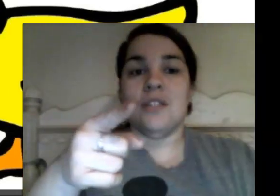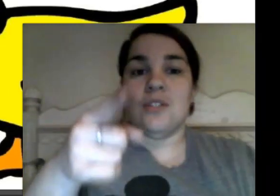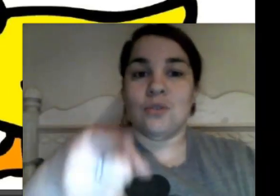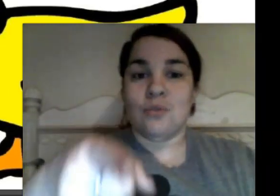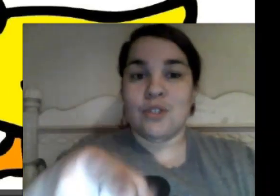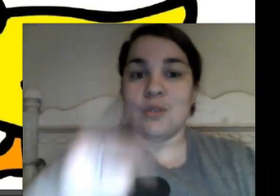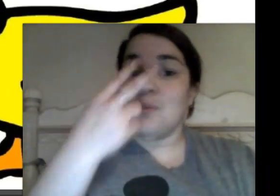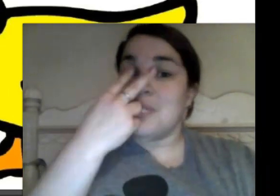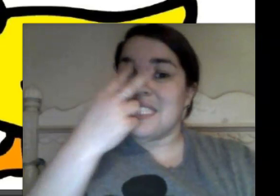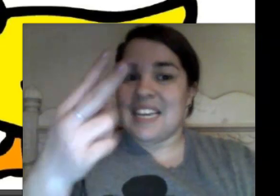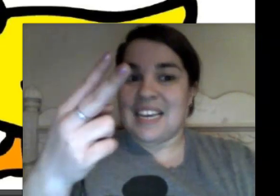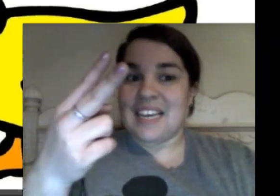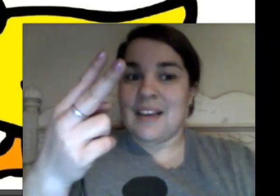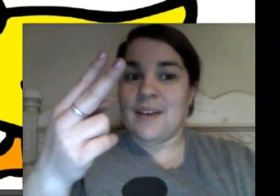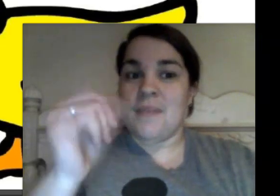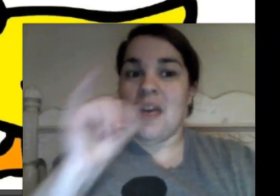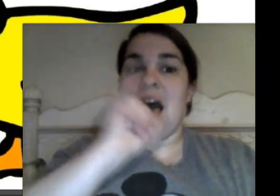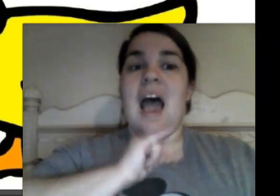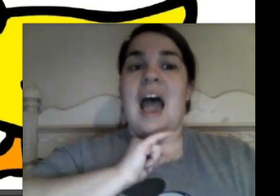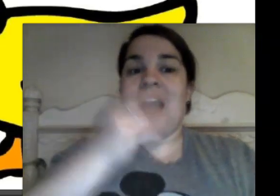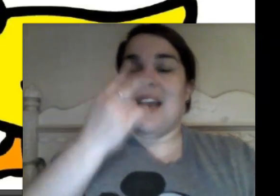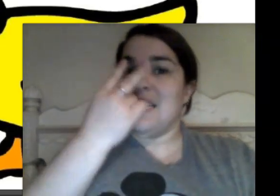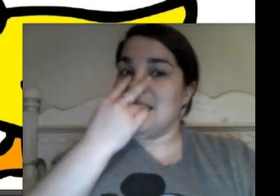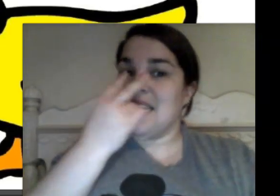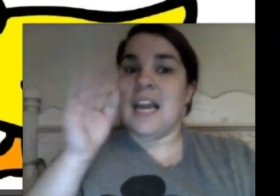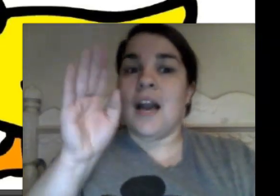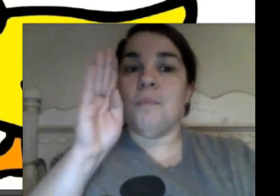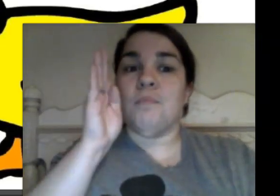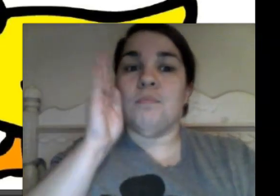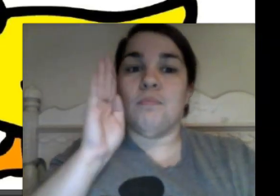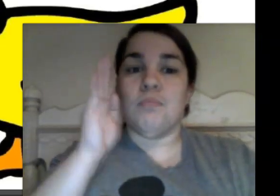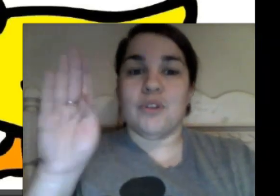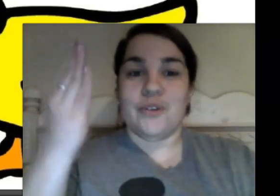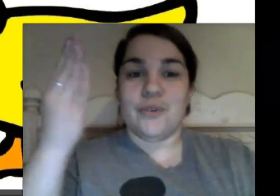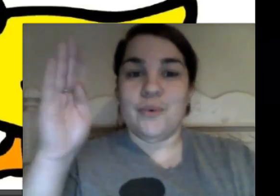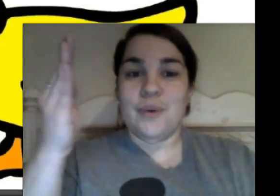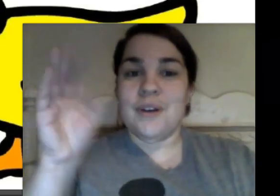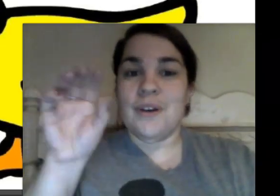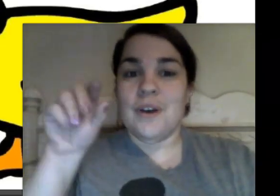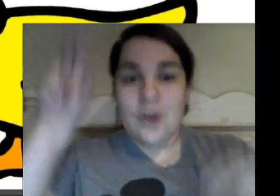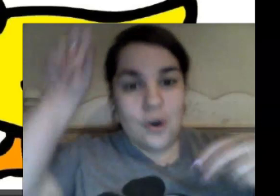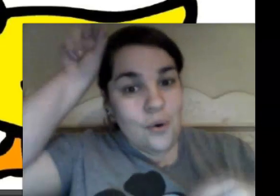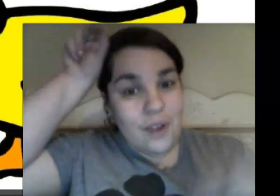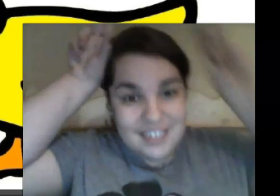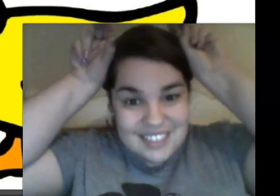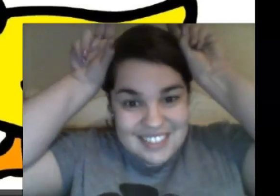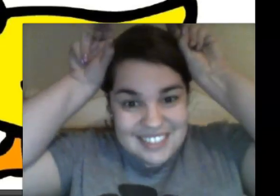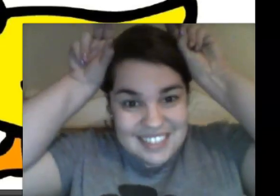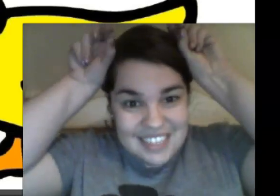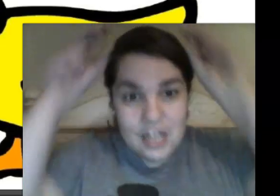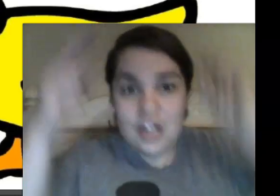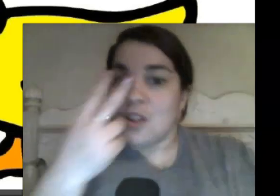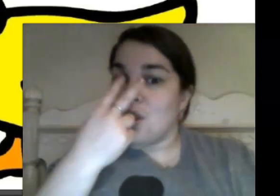what do you see? I see a blue